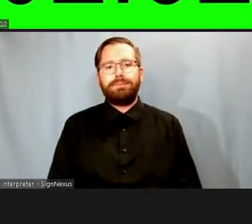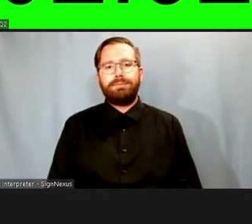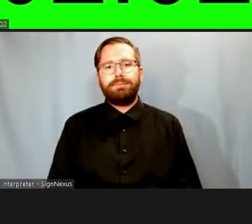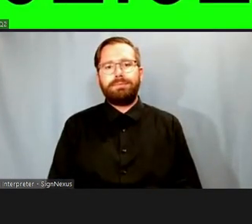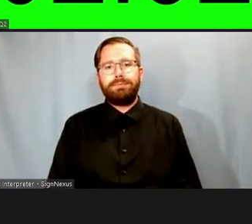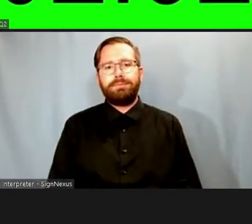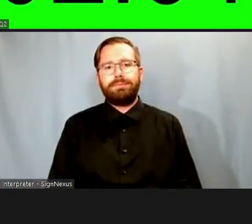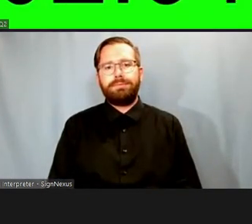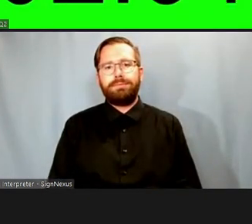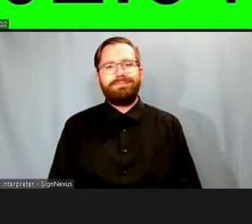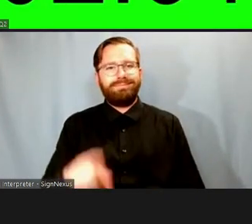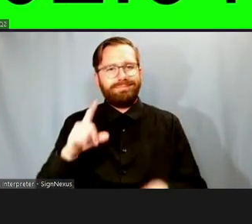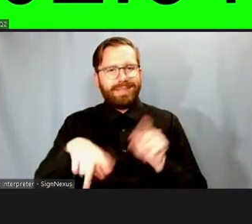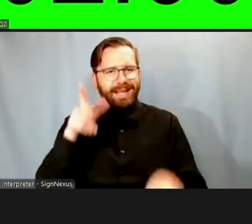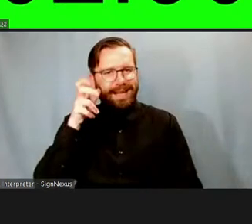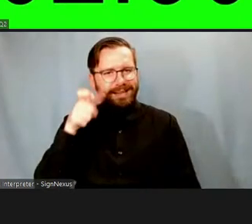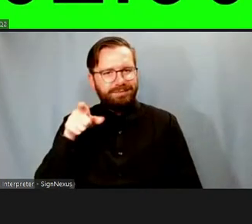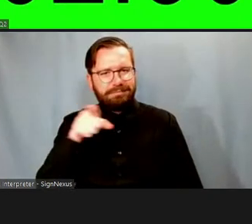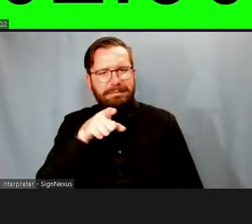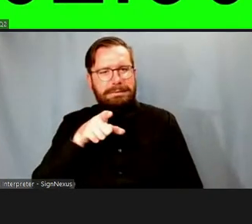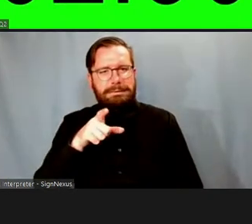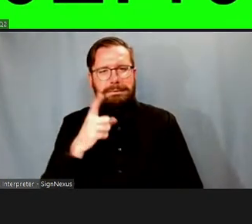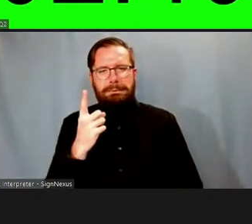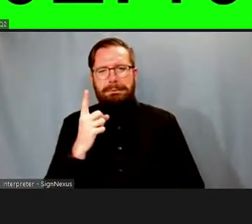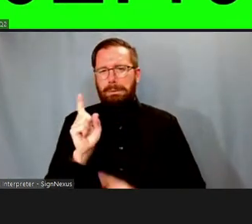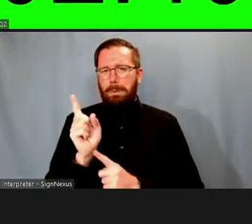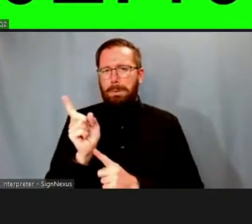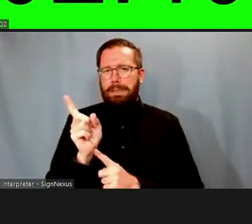i can't hear you hold on one second